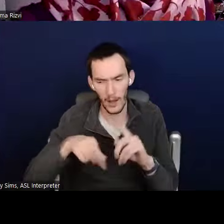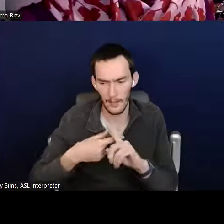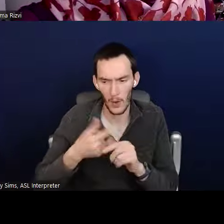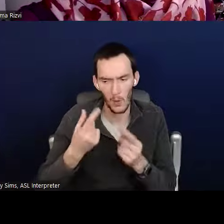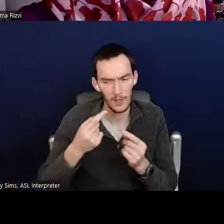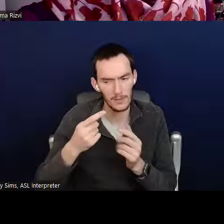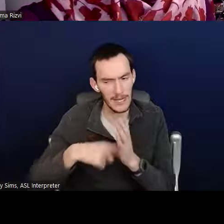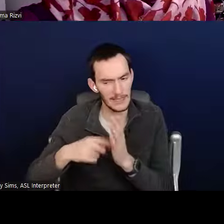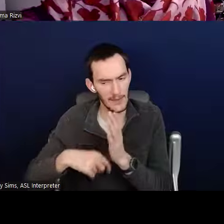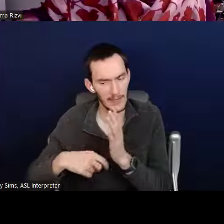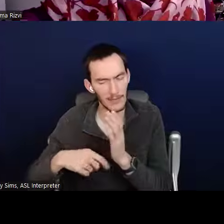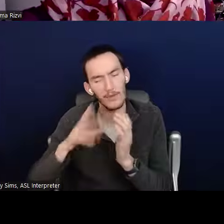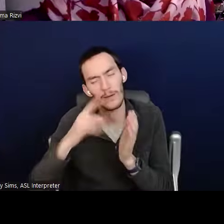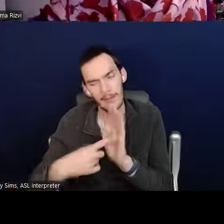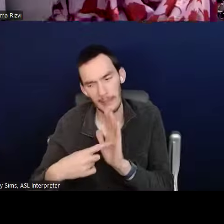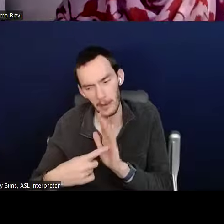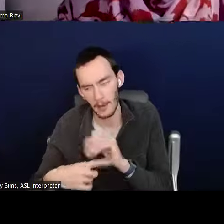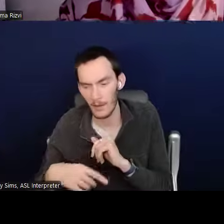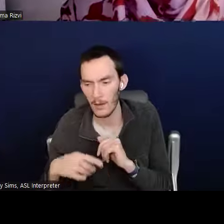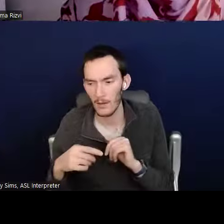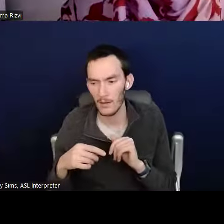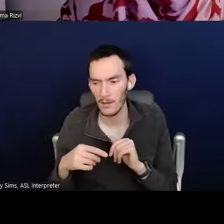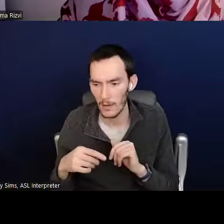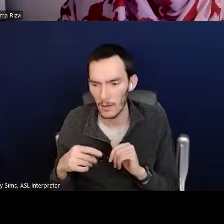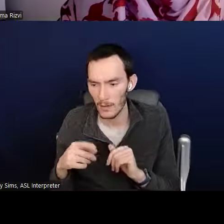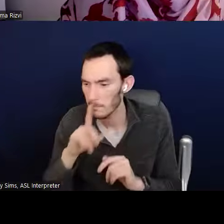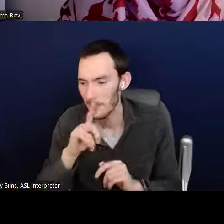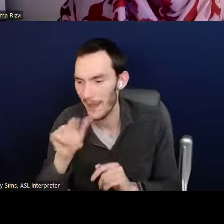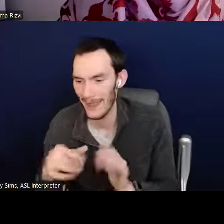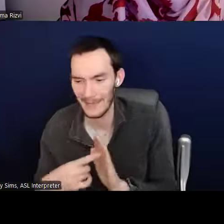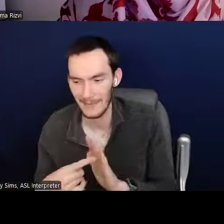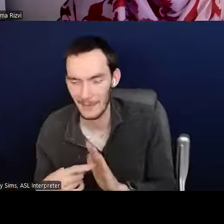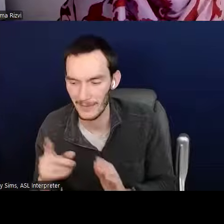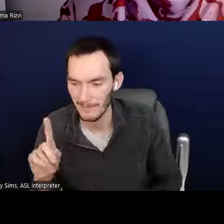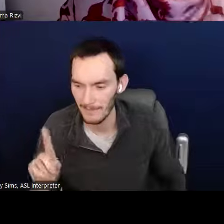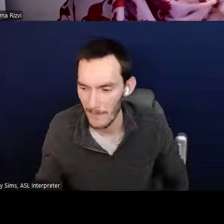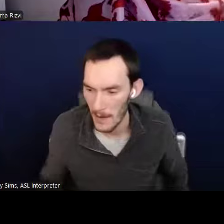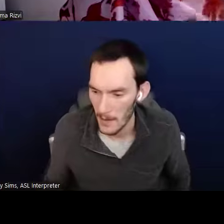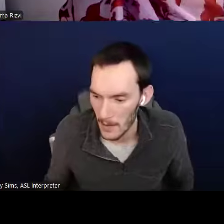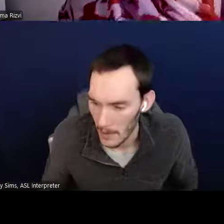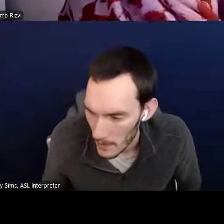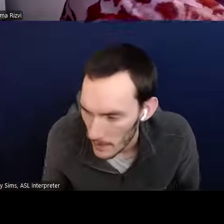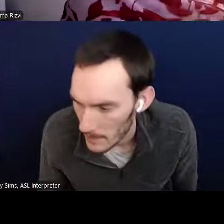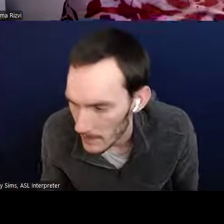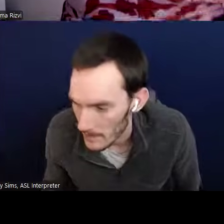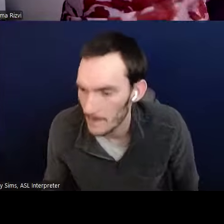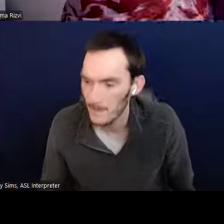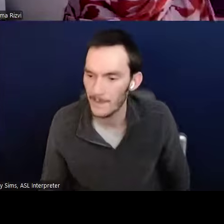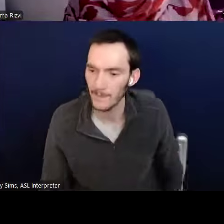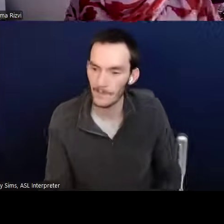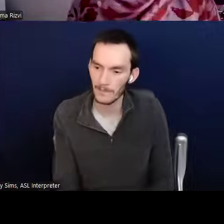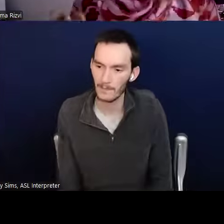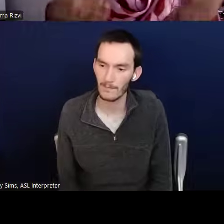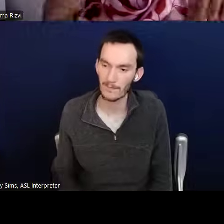Now, just to give you an example, here's one example. Oh, not that example. See if I can get there. There we go.